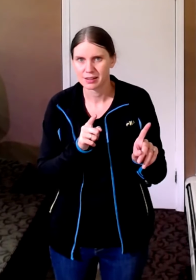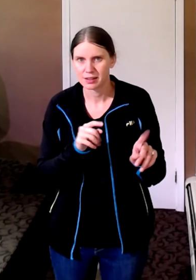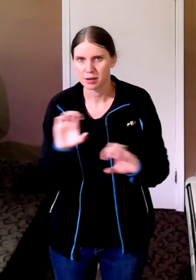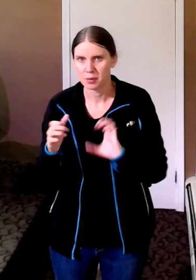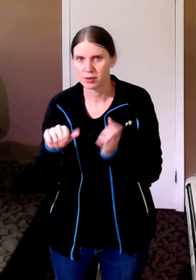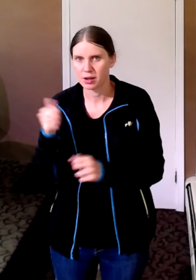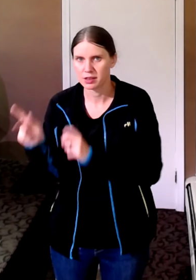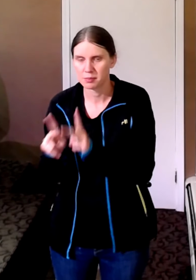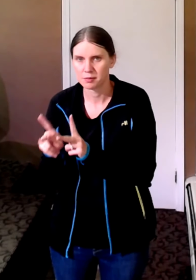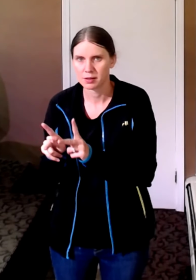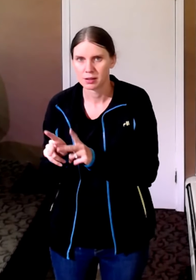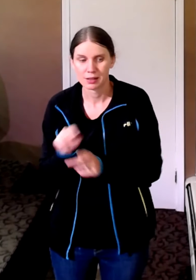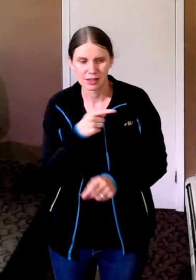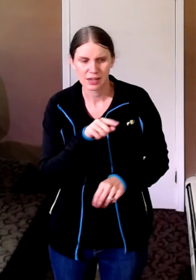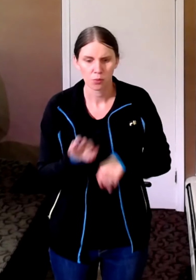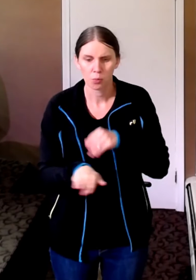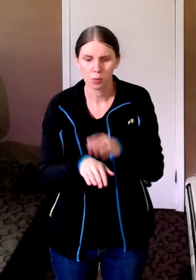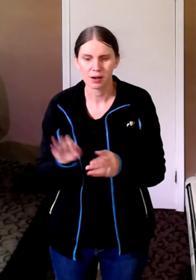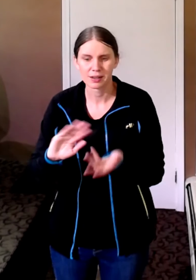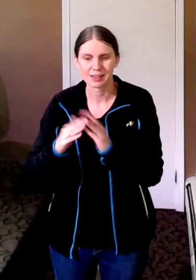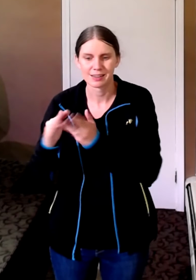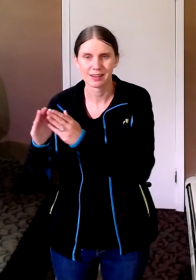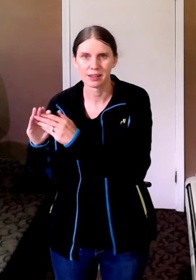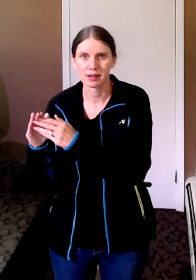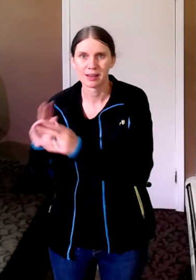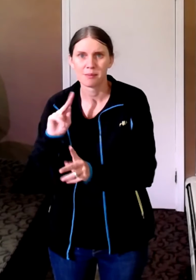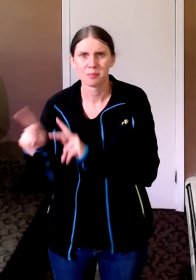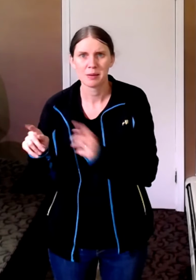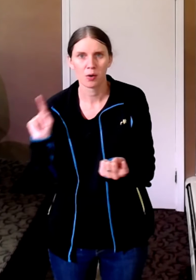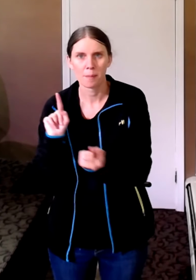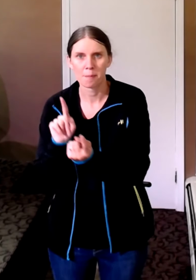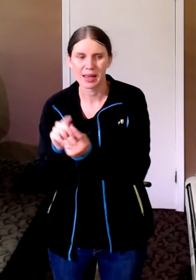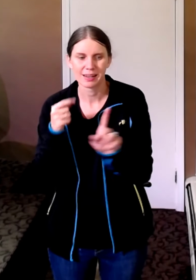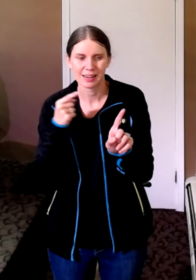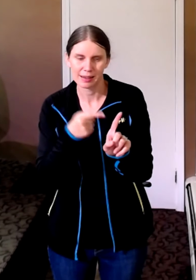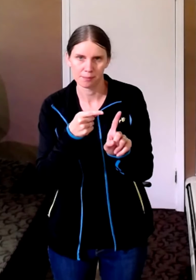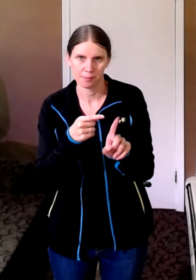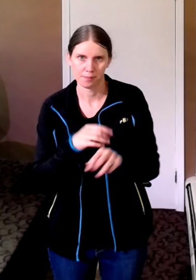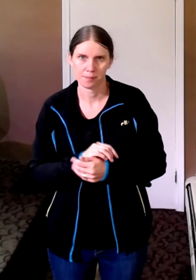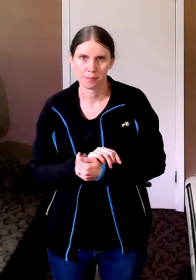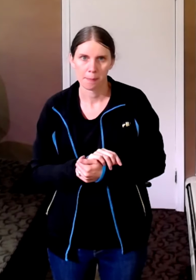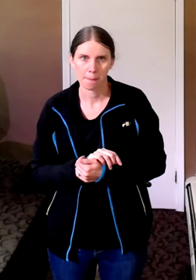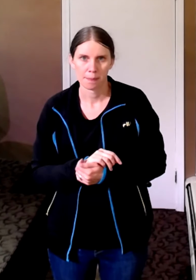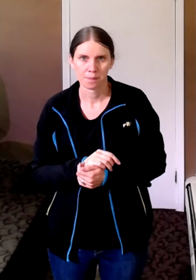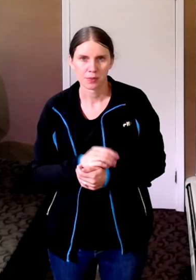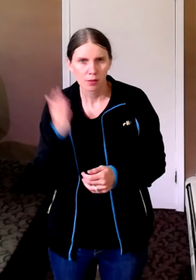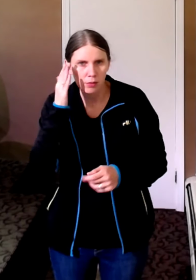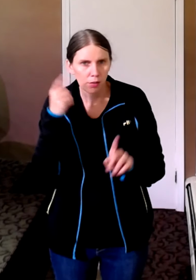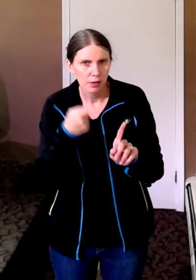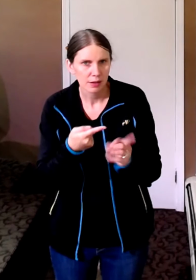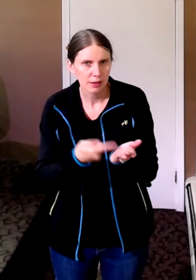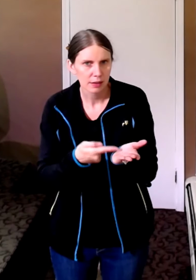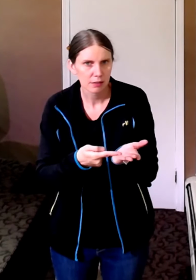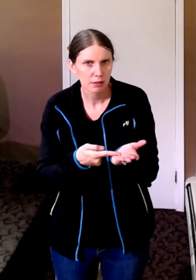seen, when he walked down the street, people came to him. And I want you to notice